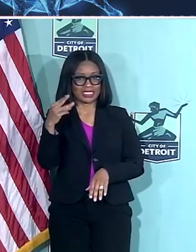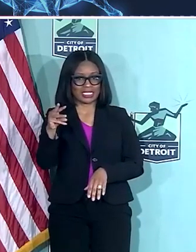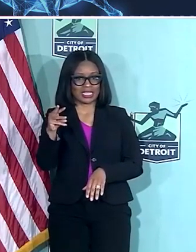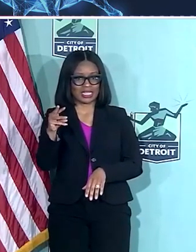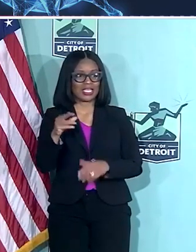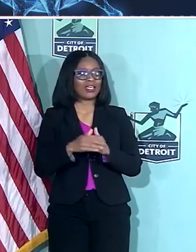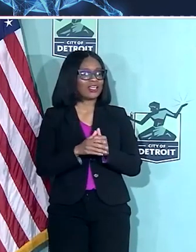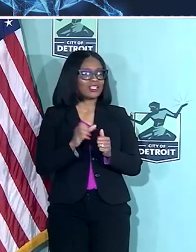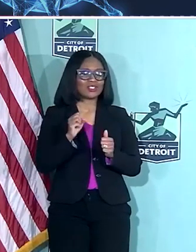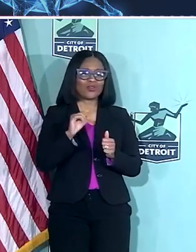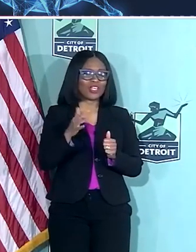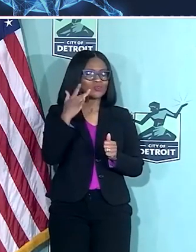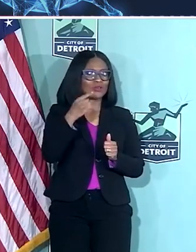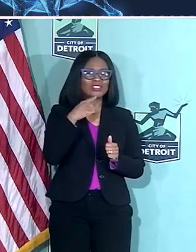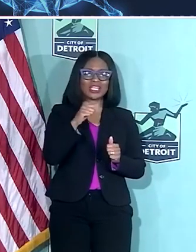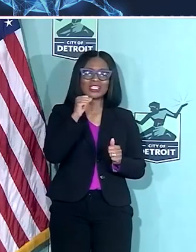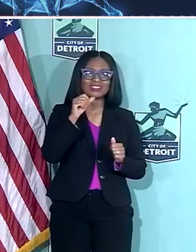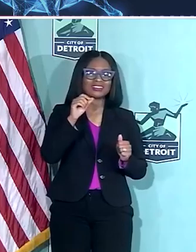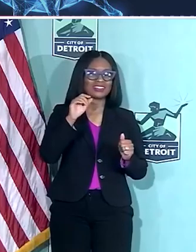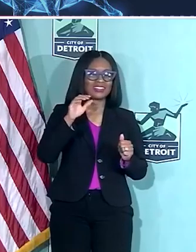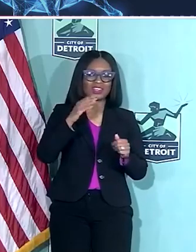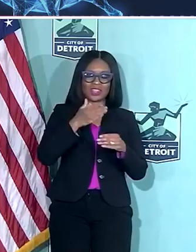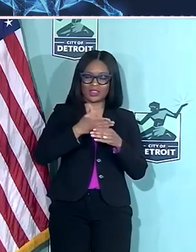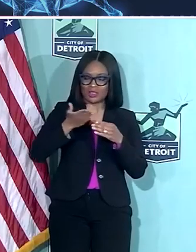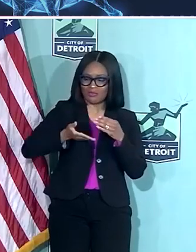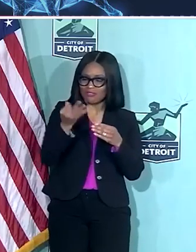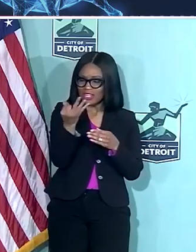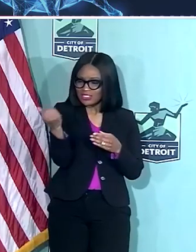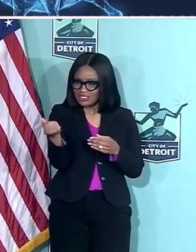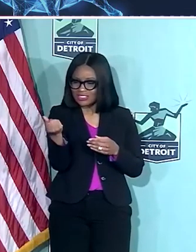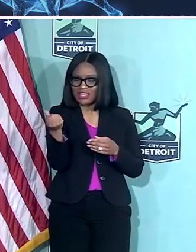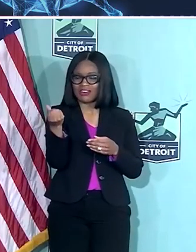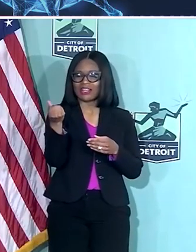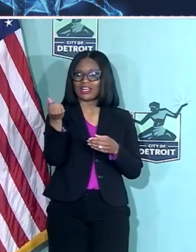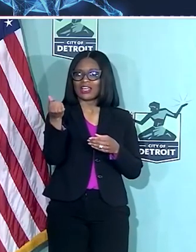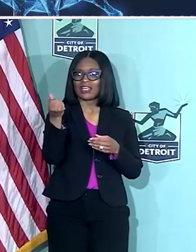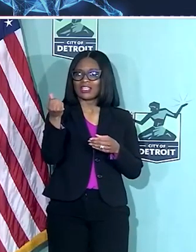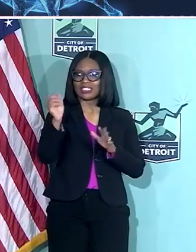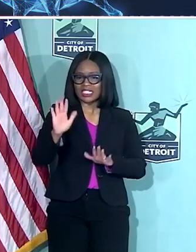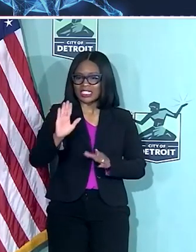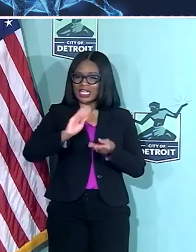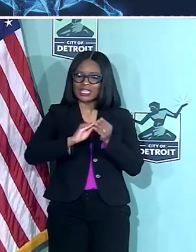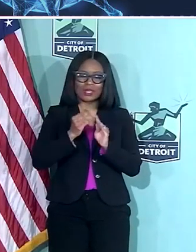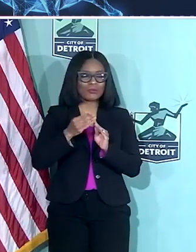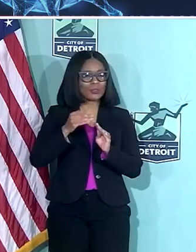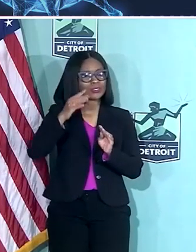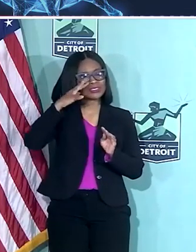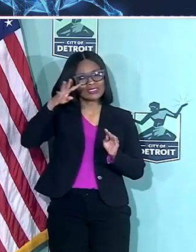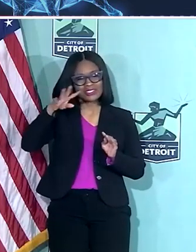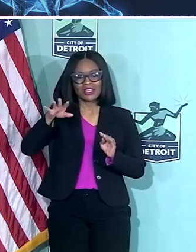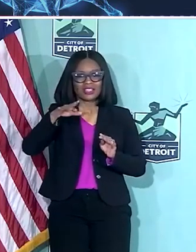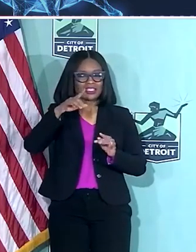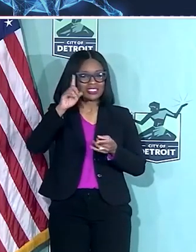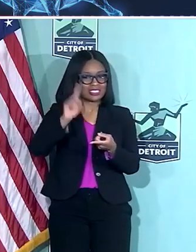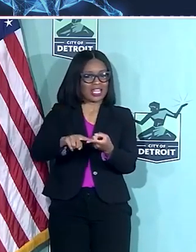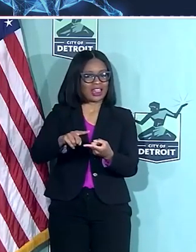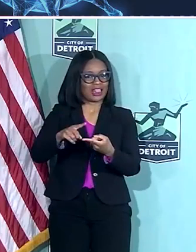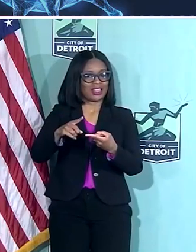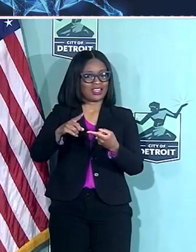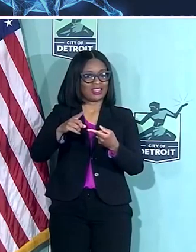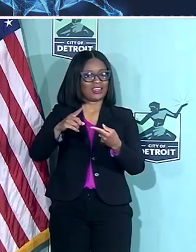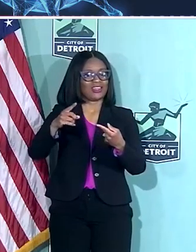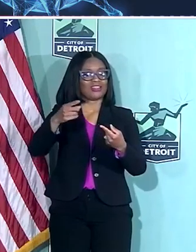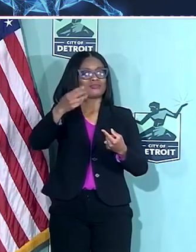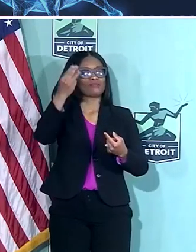others. That's why we say don't pay any attention to the weekend numbers. The people phoning in the information from the hospitals in many cases work Monday through